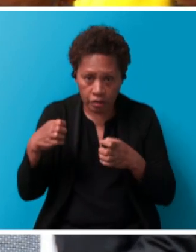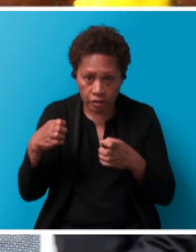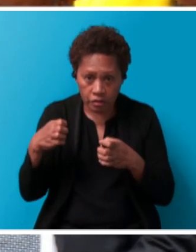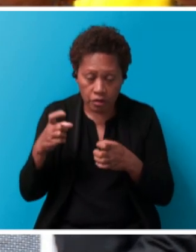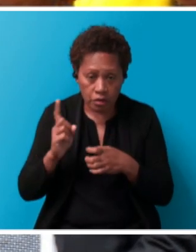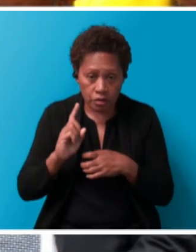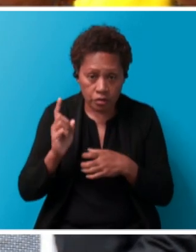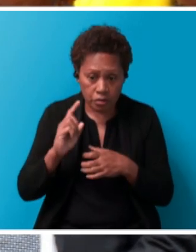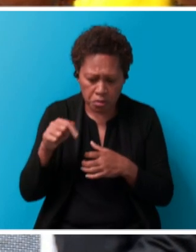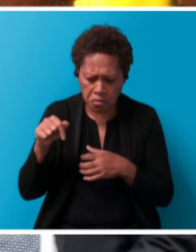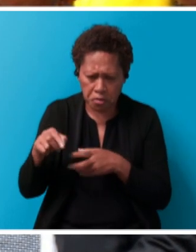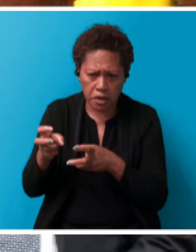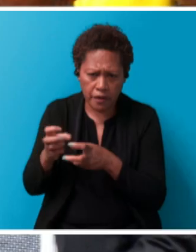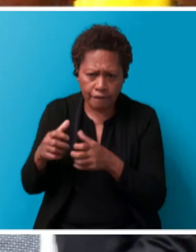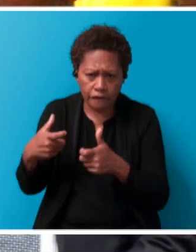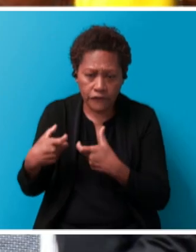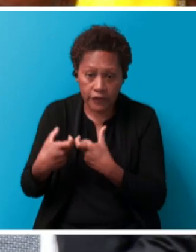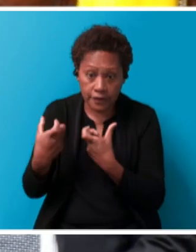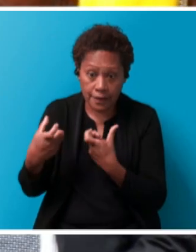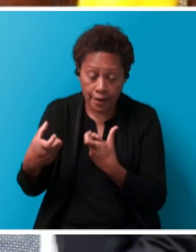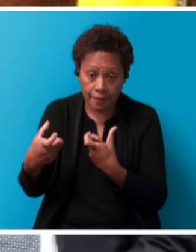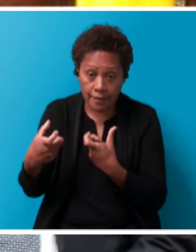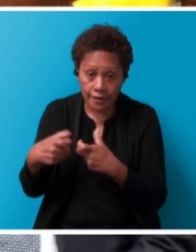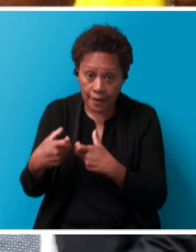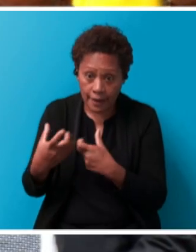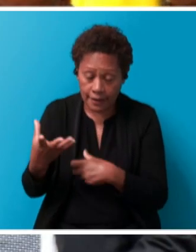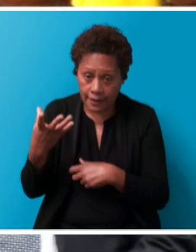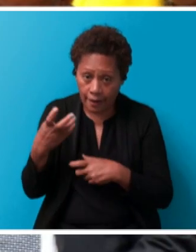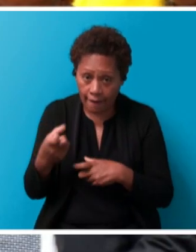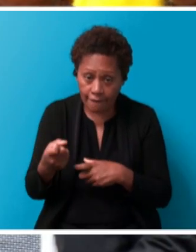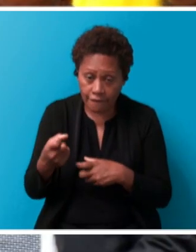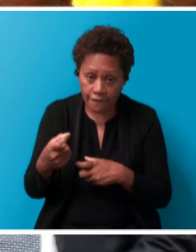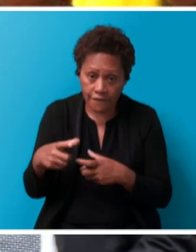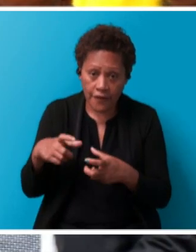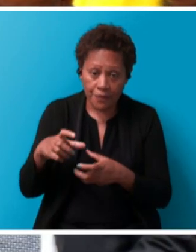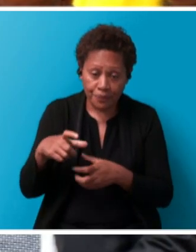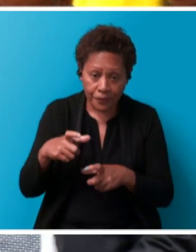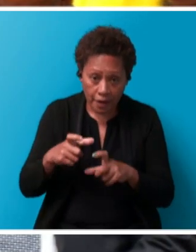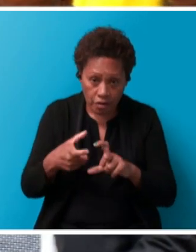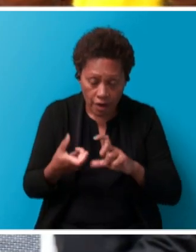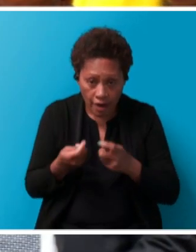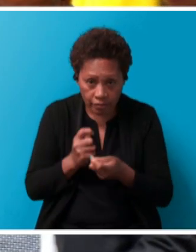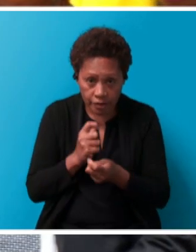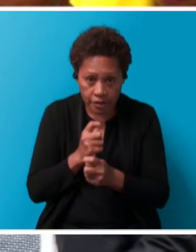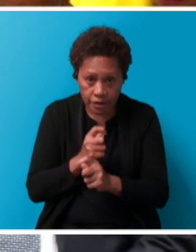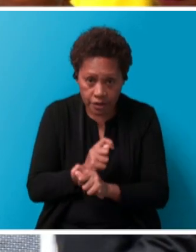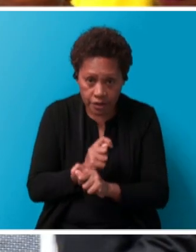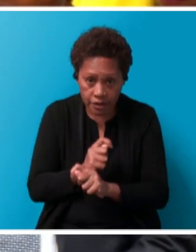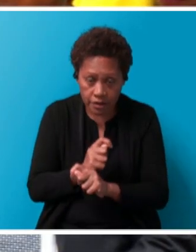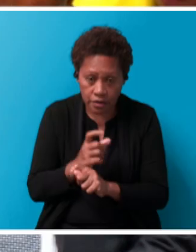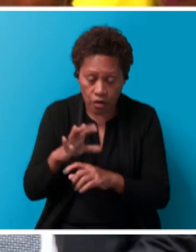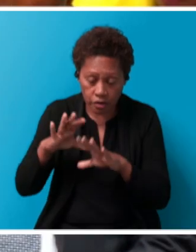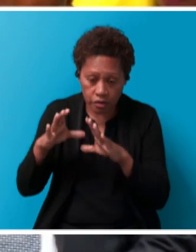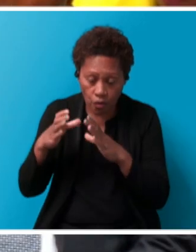to our energy security remain the impacts of climate change, the deterioration of aging infrastructure, volatility in global oil